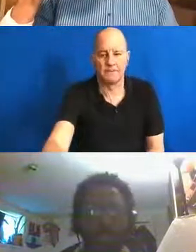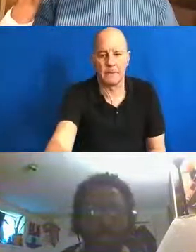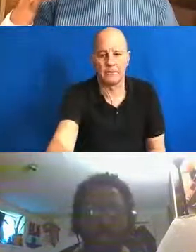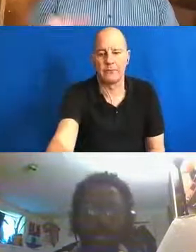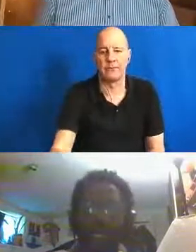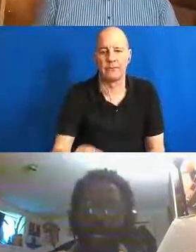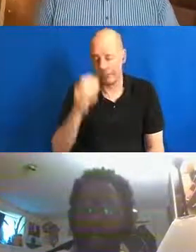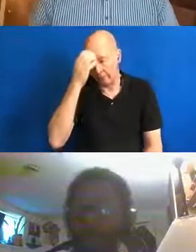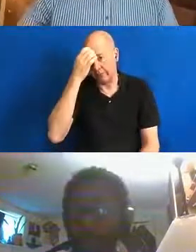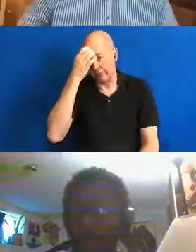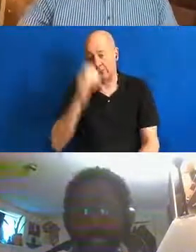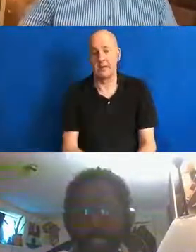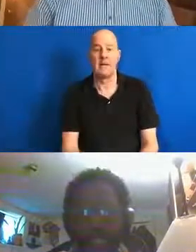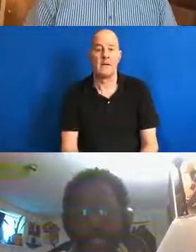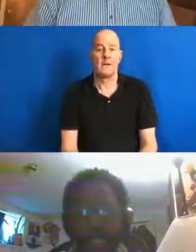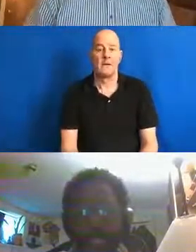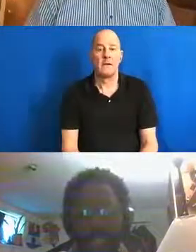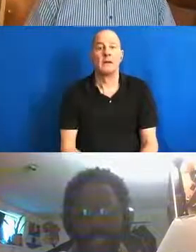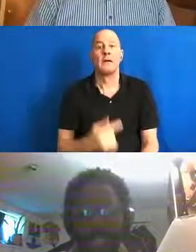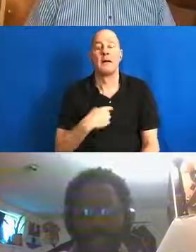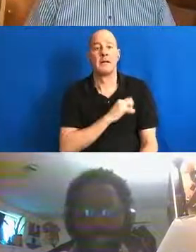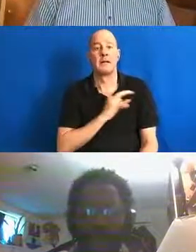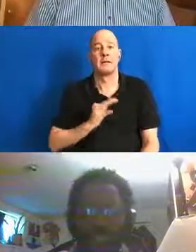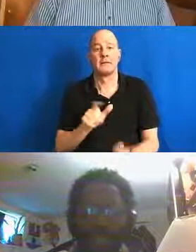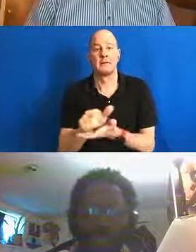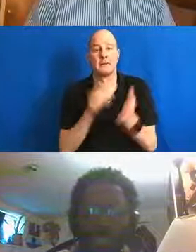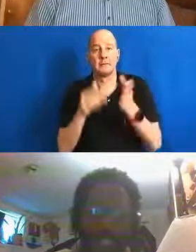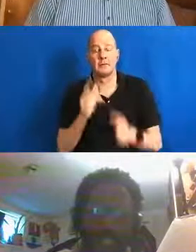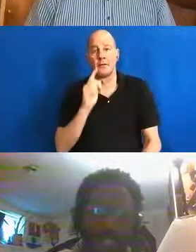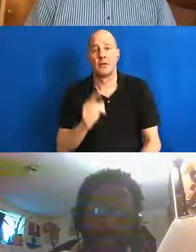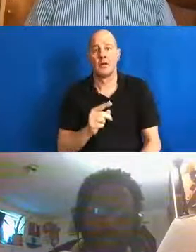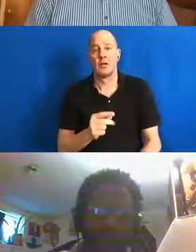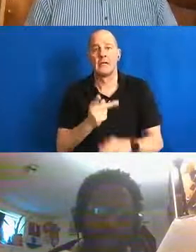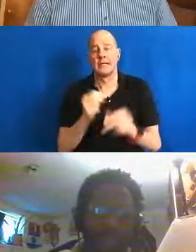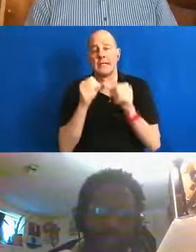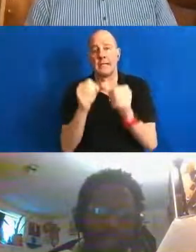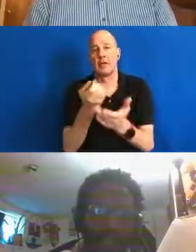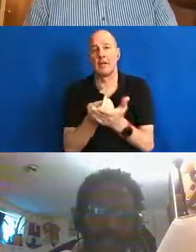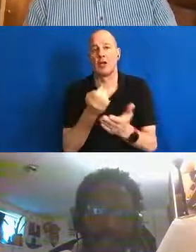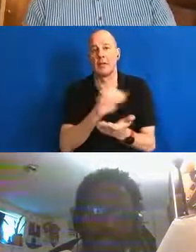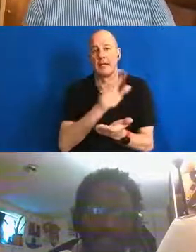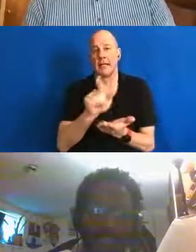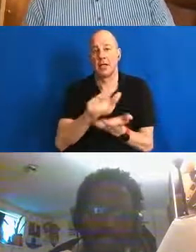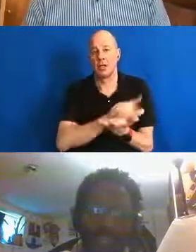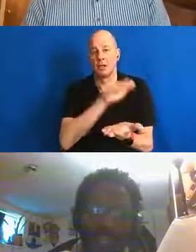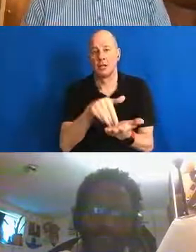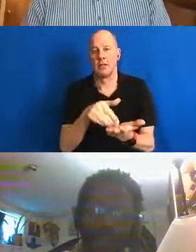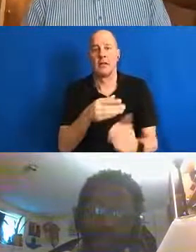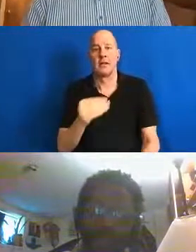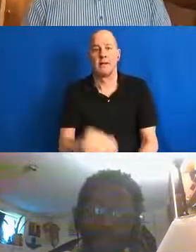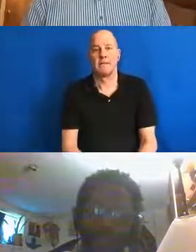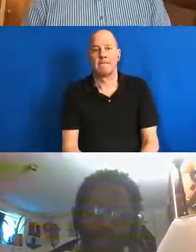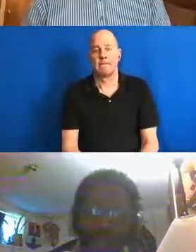low. I'm a staff attorney at Sustainable Economies Law Center and also co-founder of Repaired Nations. I